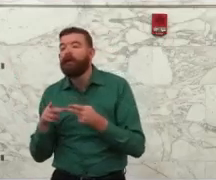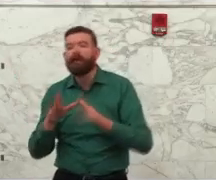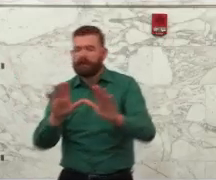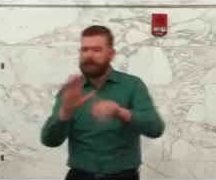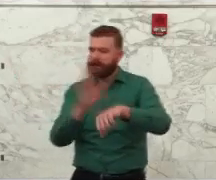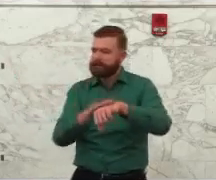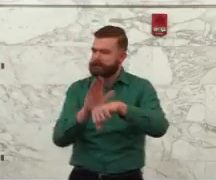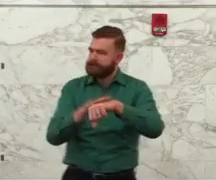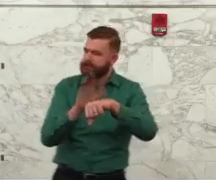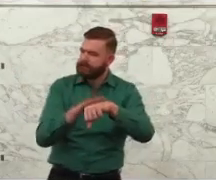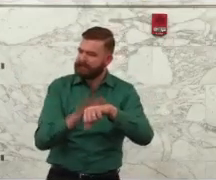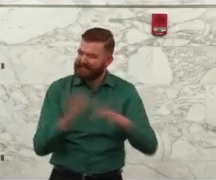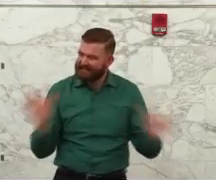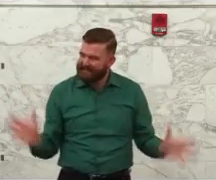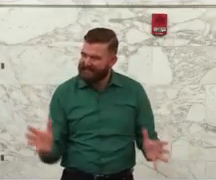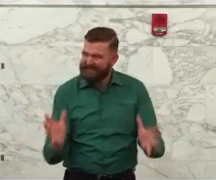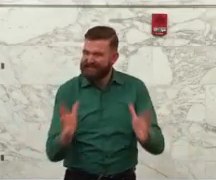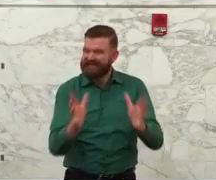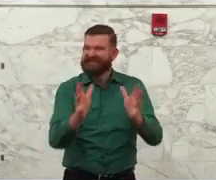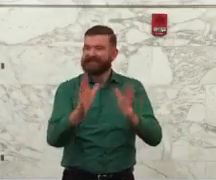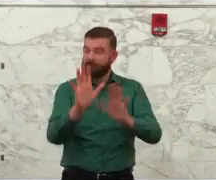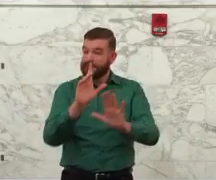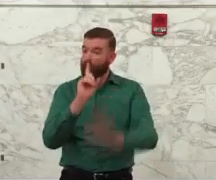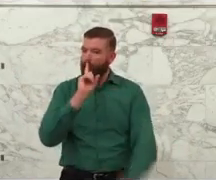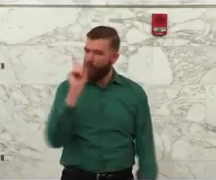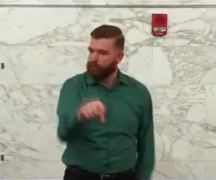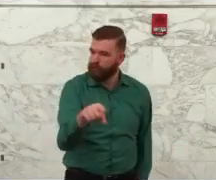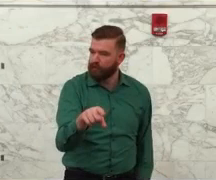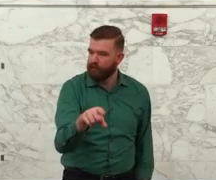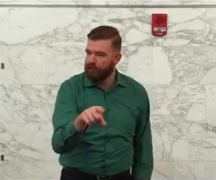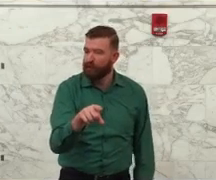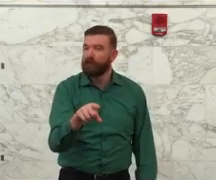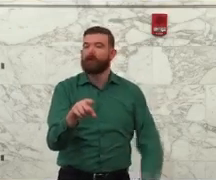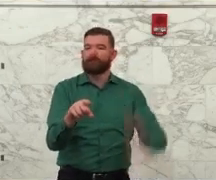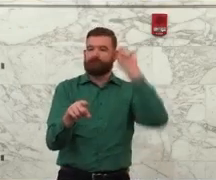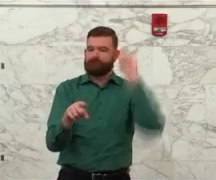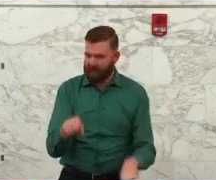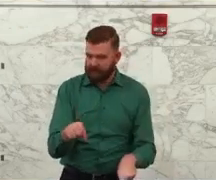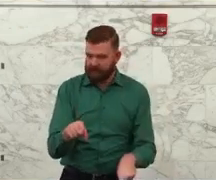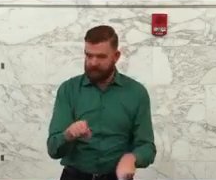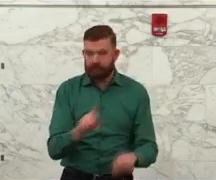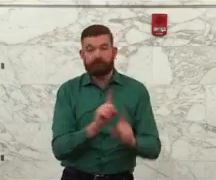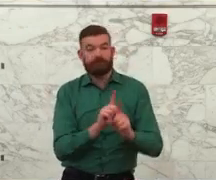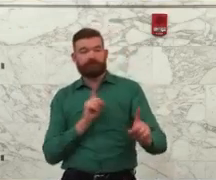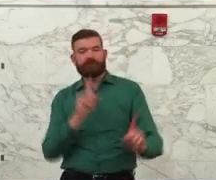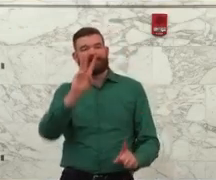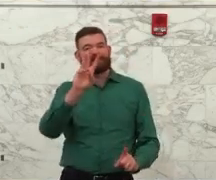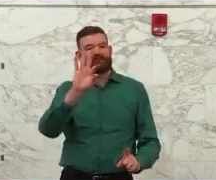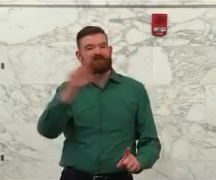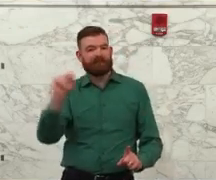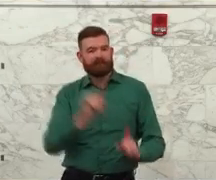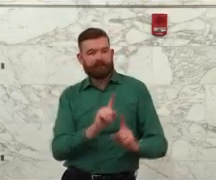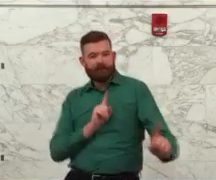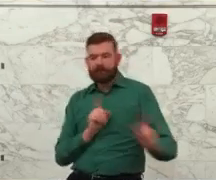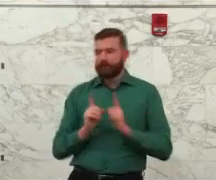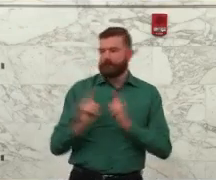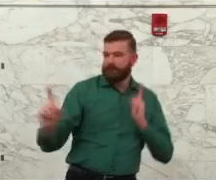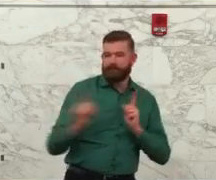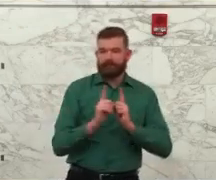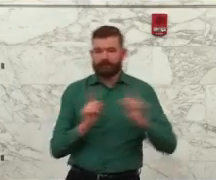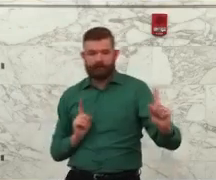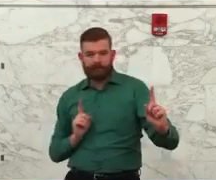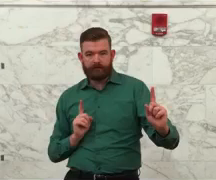not only urging it, we're ordering everyone to continue practicing social distancing and to keep a safe 6-foot